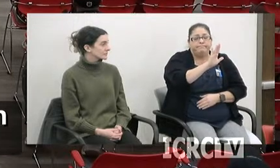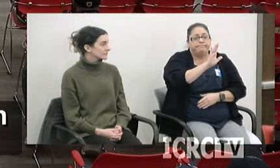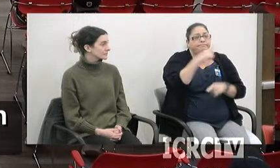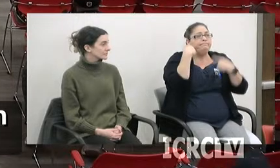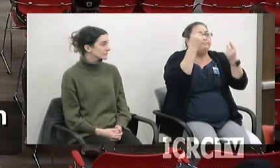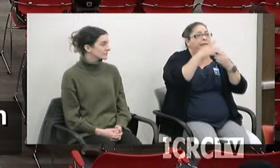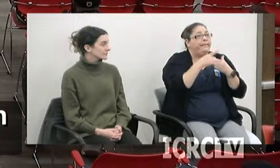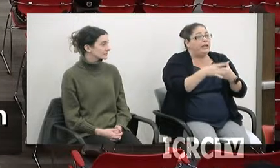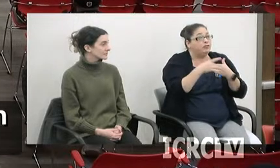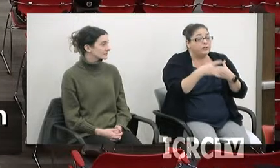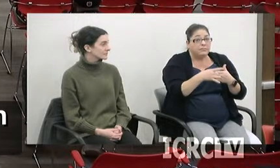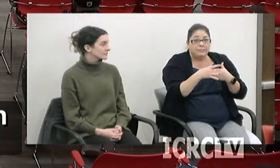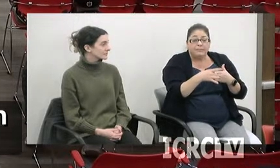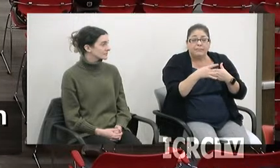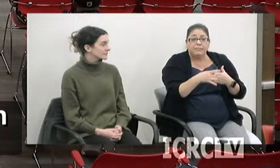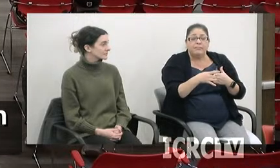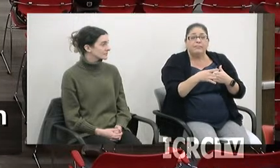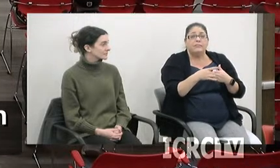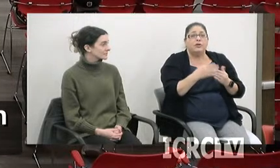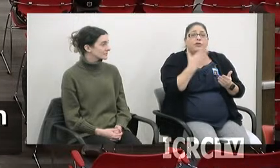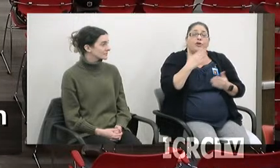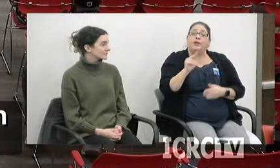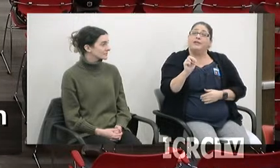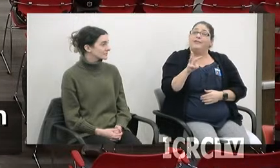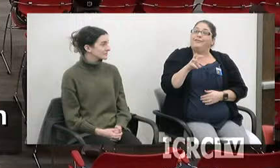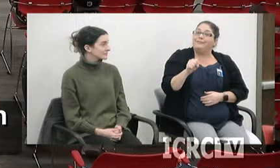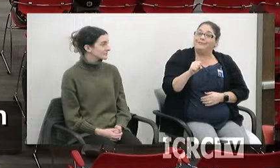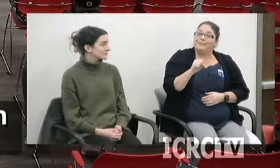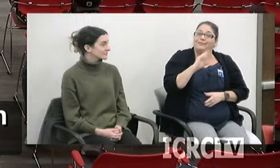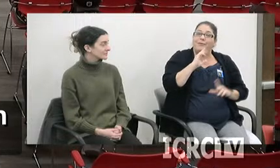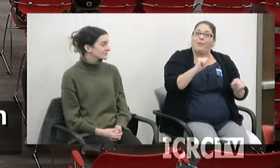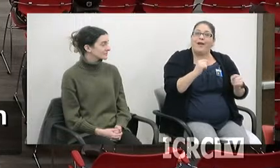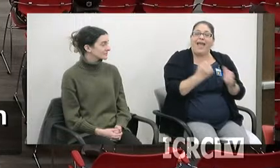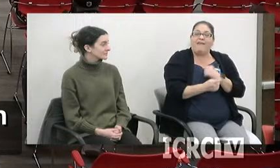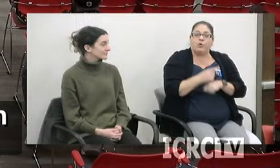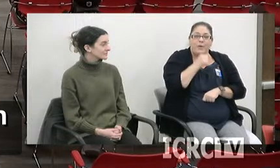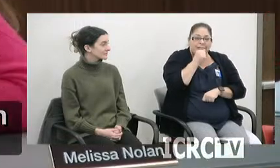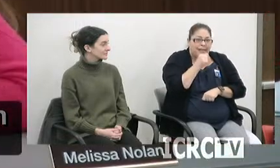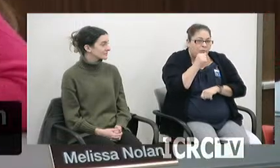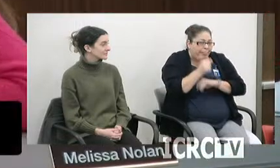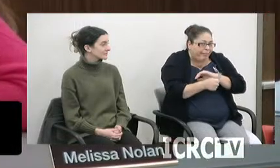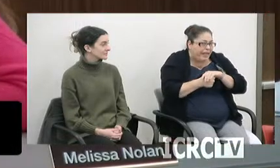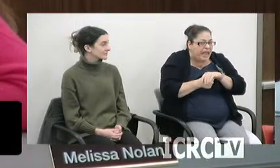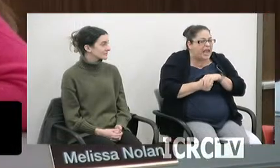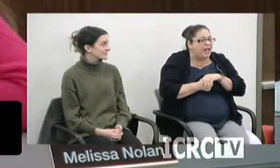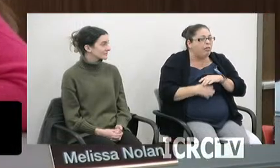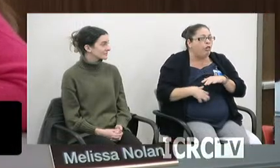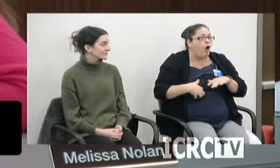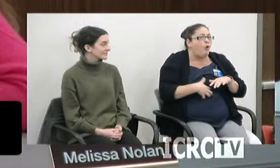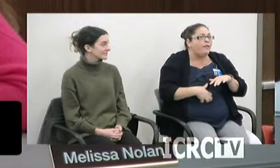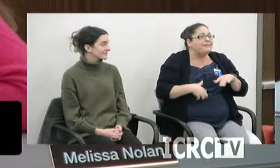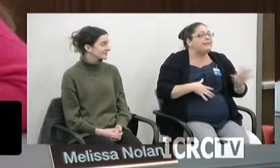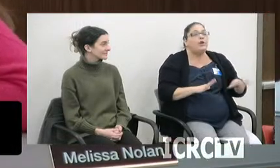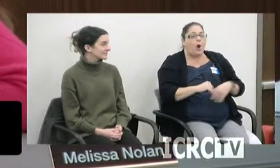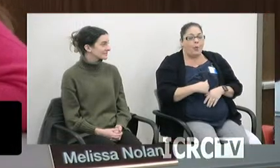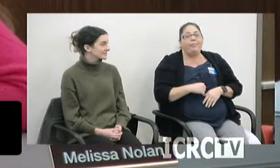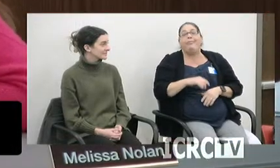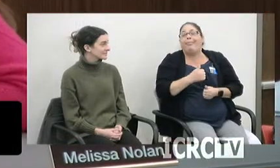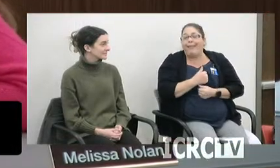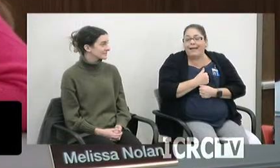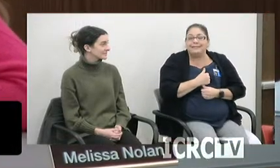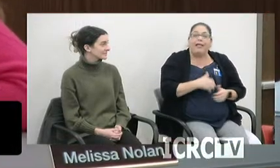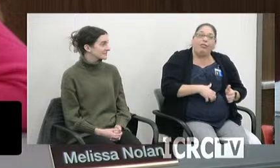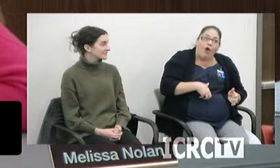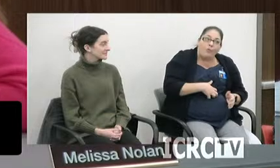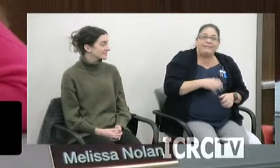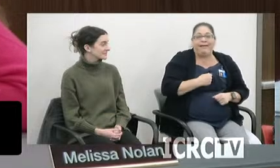leadership, your good news reports that everyone secretly Loathes. no, loathes